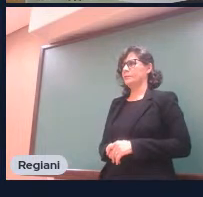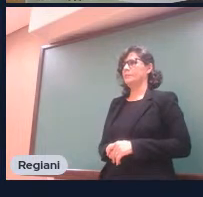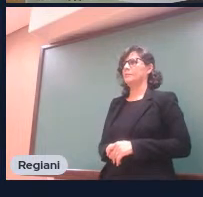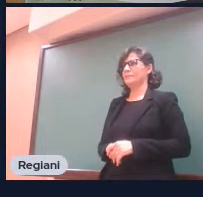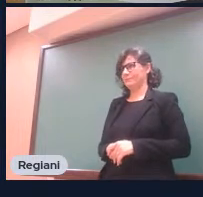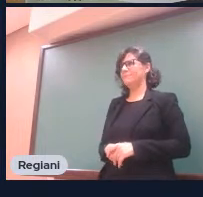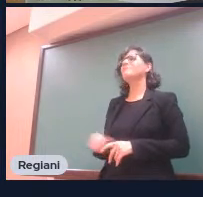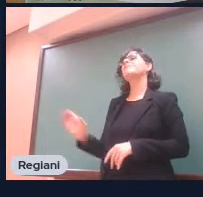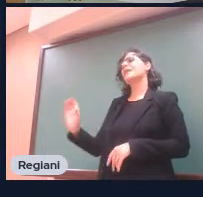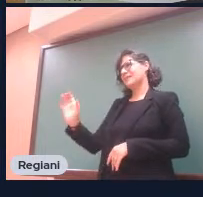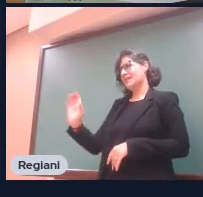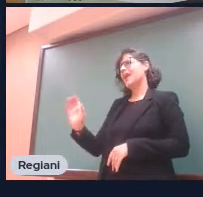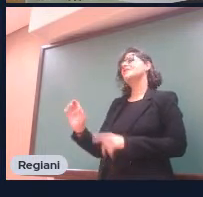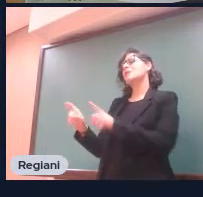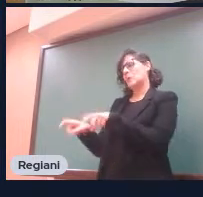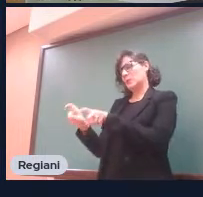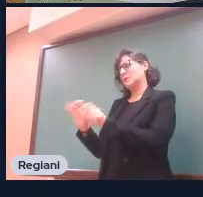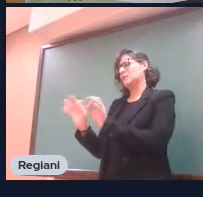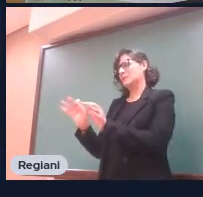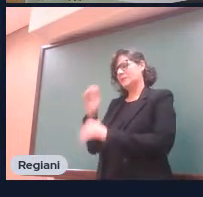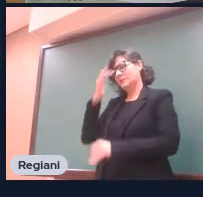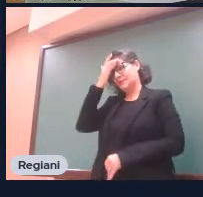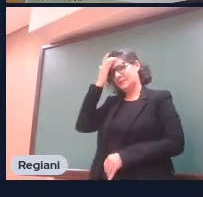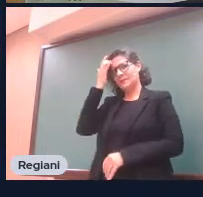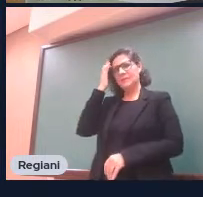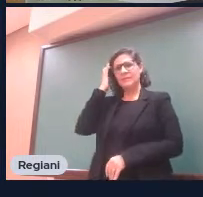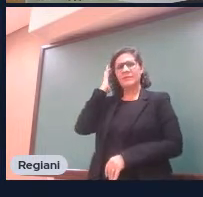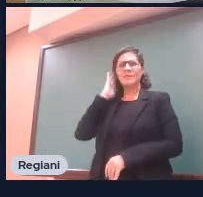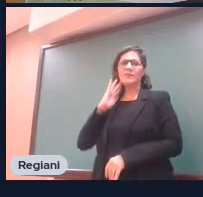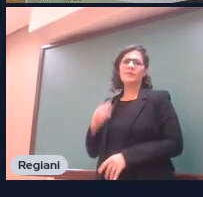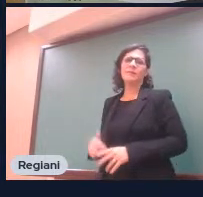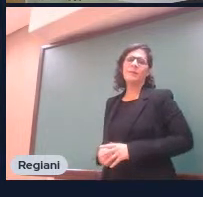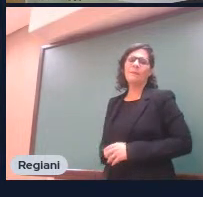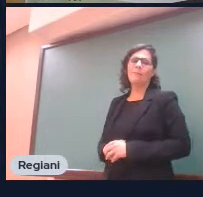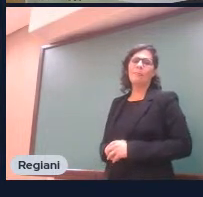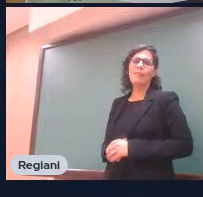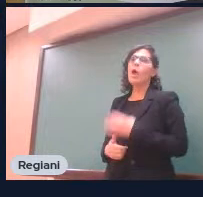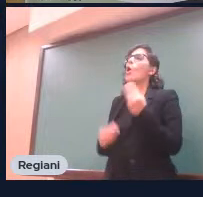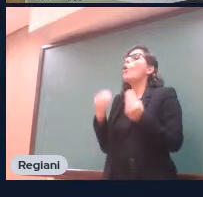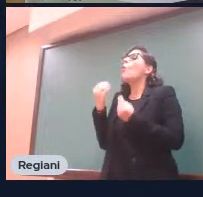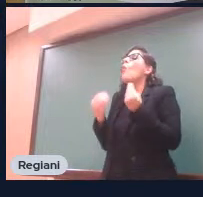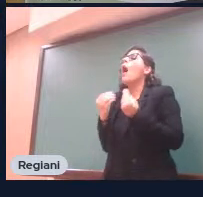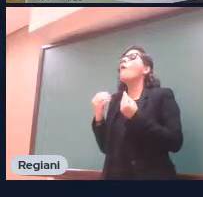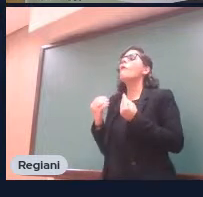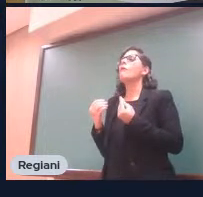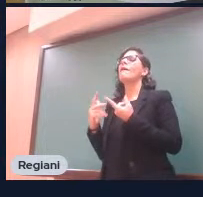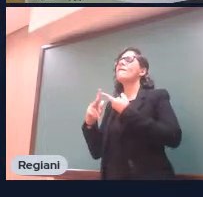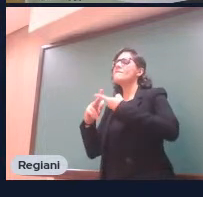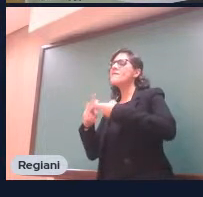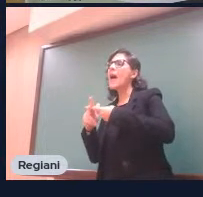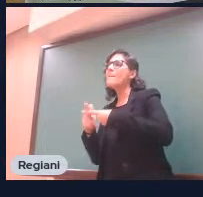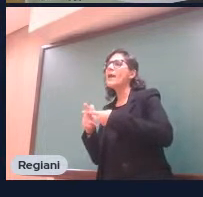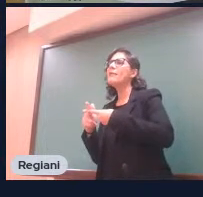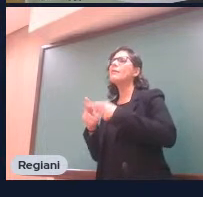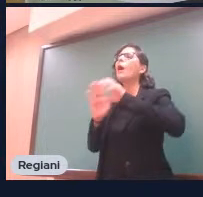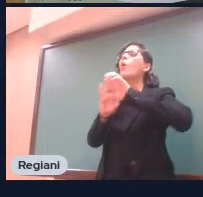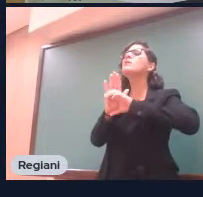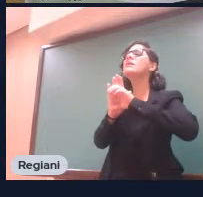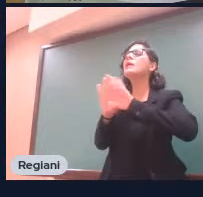Okay, that was the first of the 5. What about the tools and the concepts that will be used in the future? The field